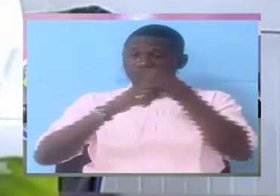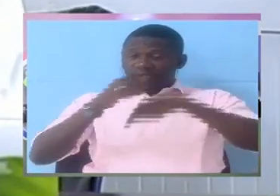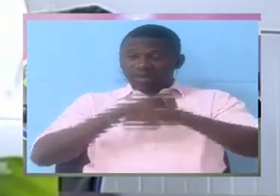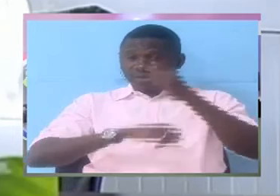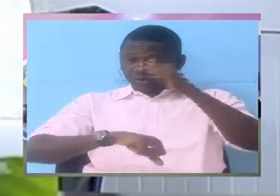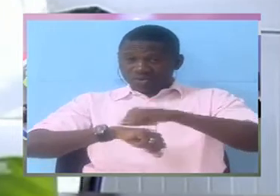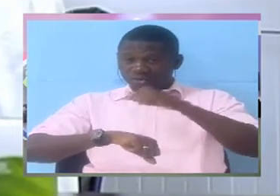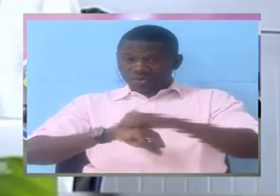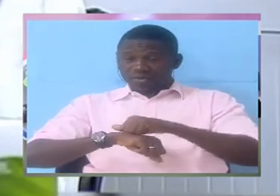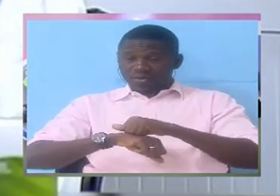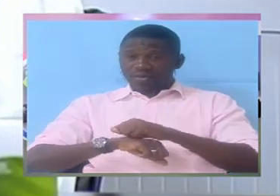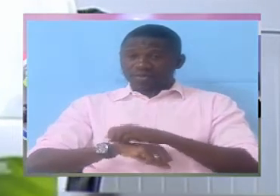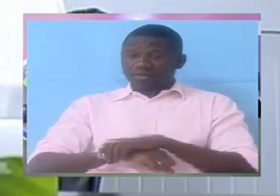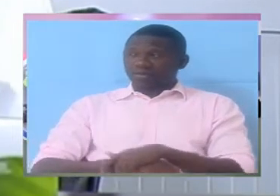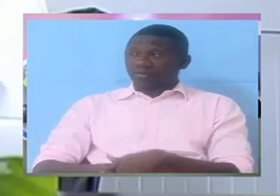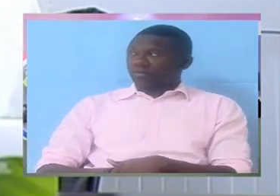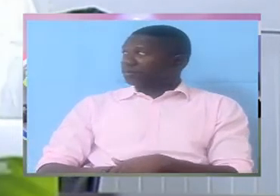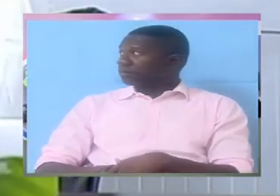Sir.